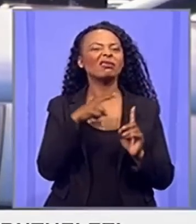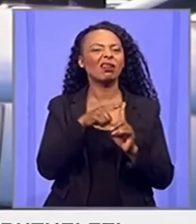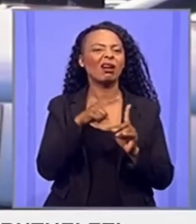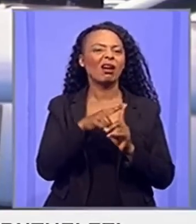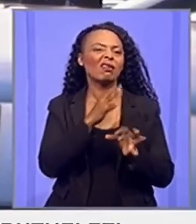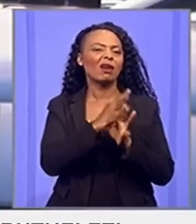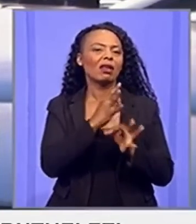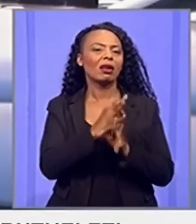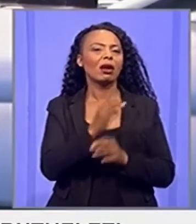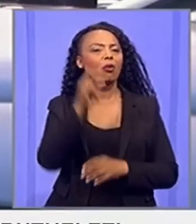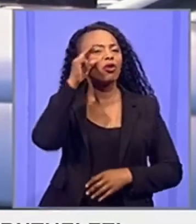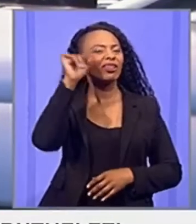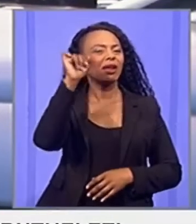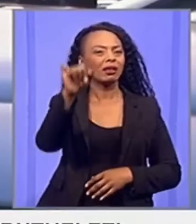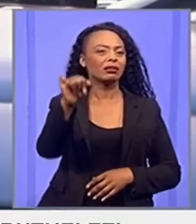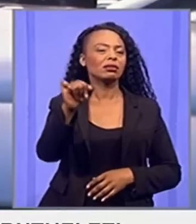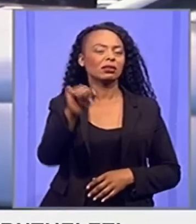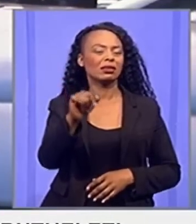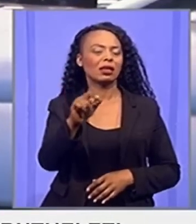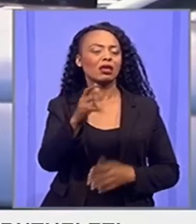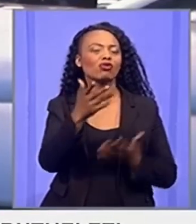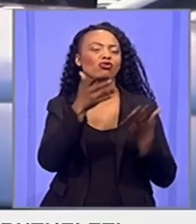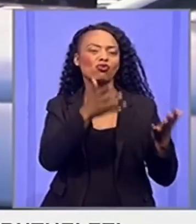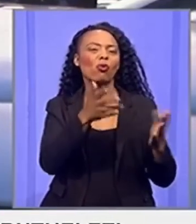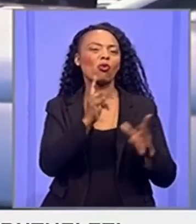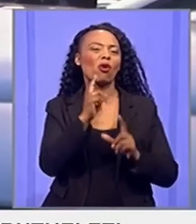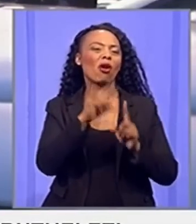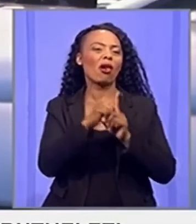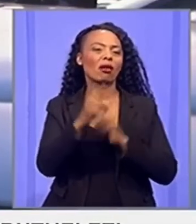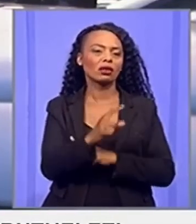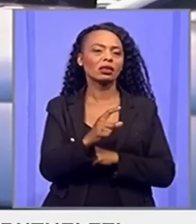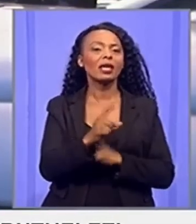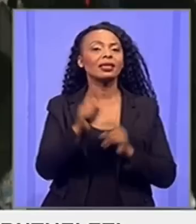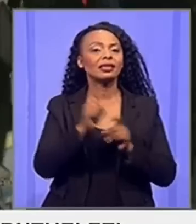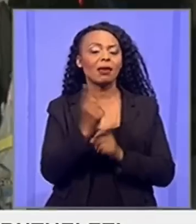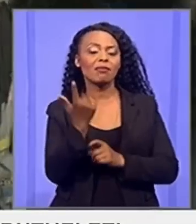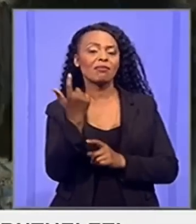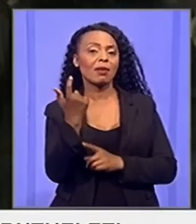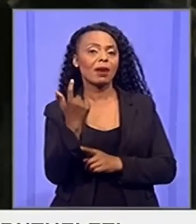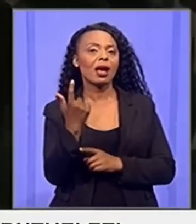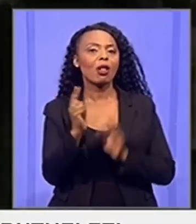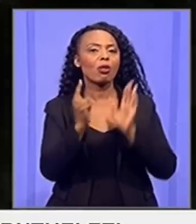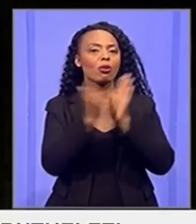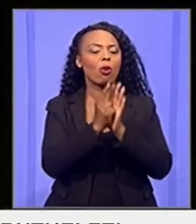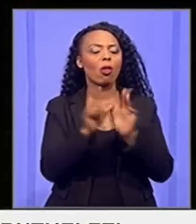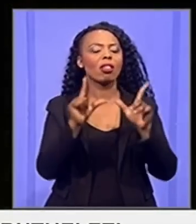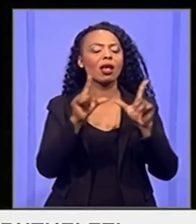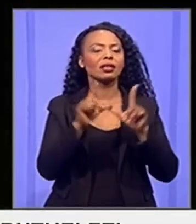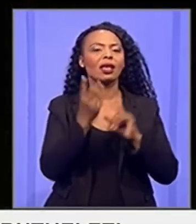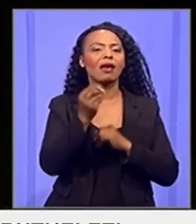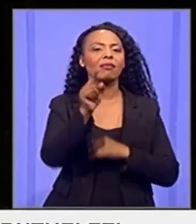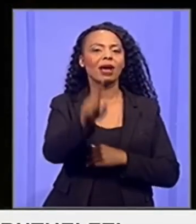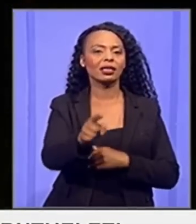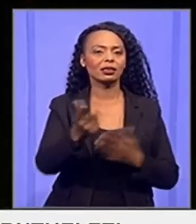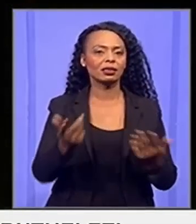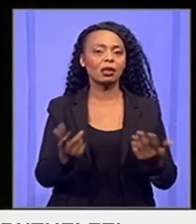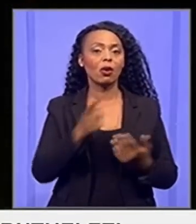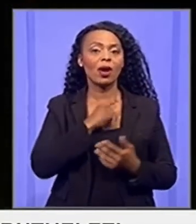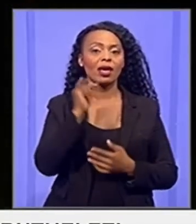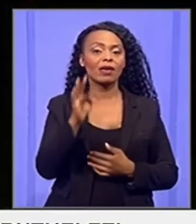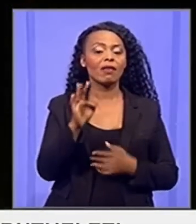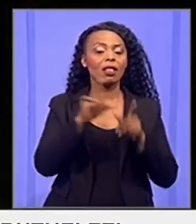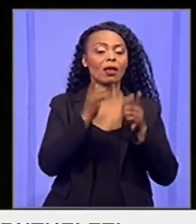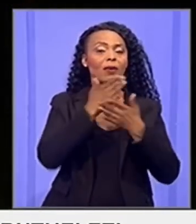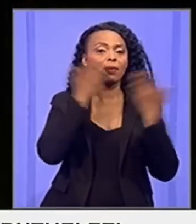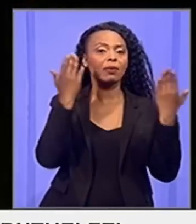se se kitlang go dumalana gore se nne gone ke dithunya tse e leng gore di mo molaong le tse di seng mo molaong ka gonne maponesa a tla ba le teng